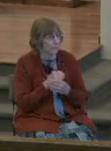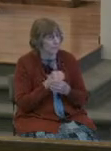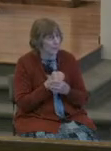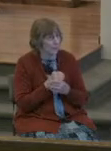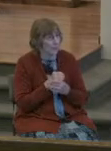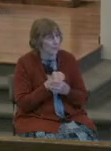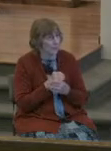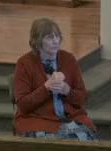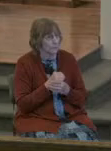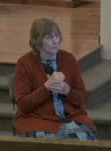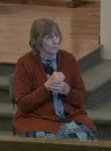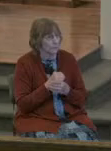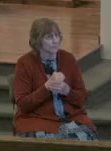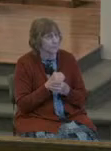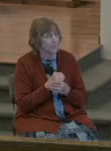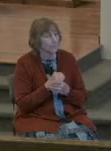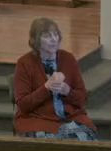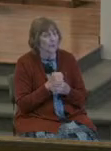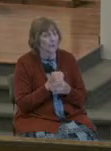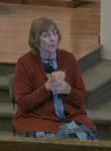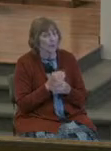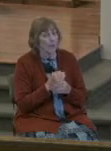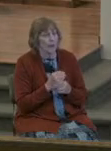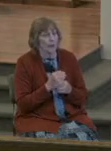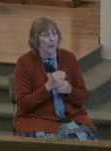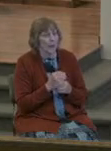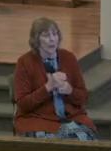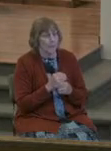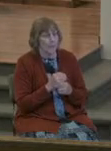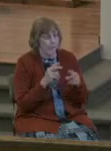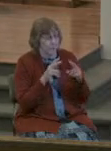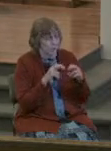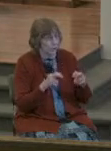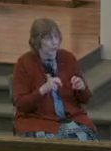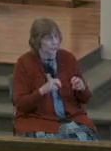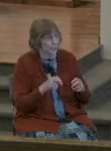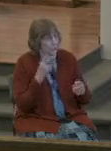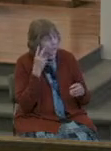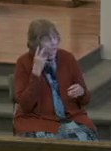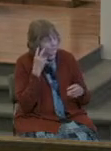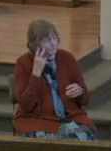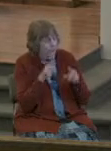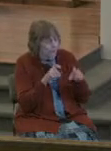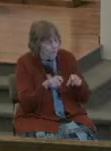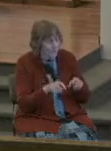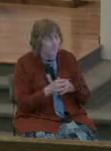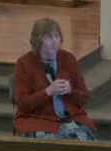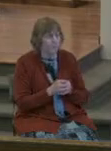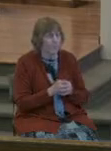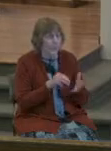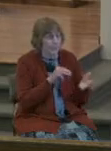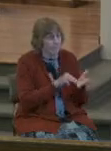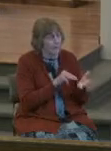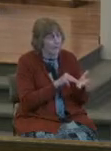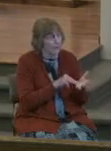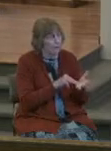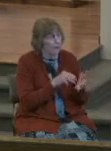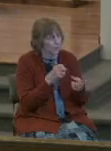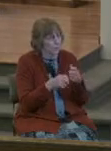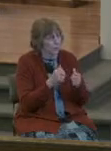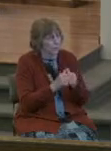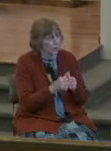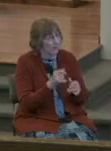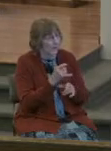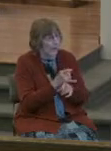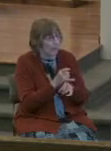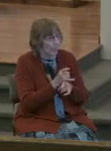over, that, as defined by the survey that I was looking at, that had a medically defined problem with alcohol. Now,